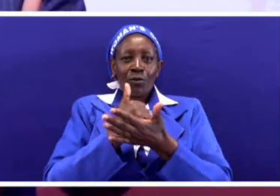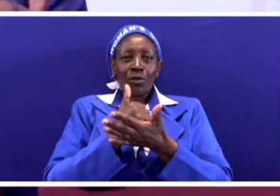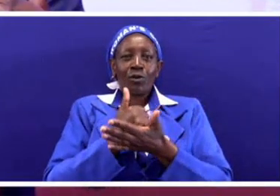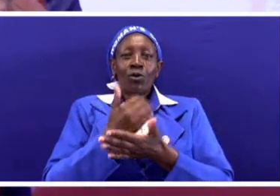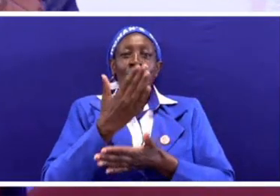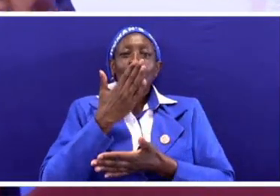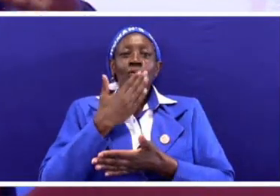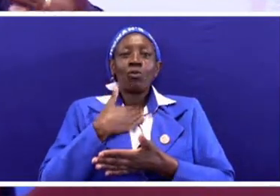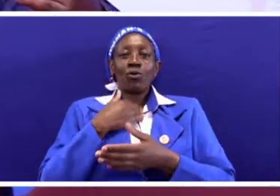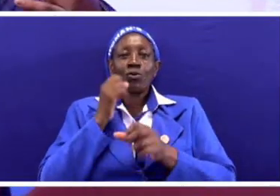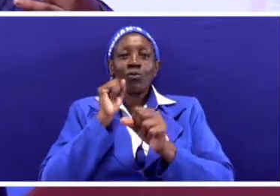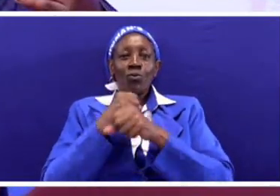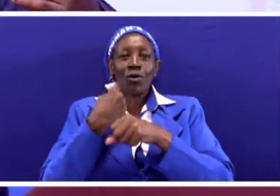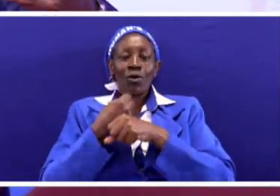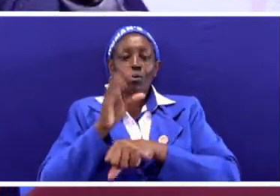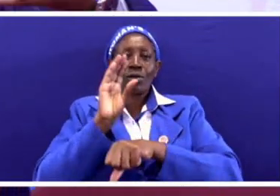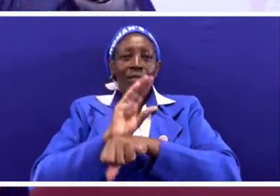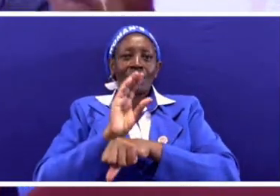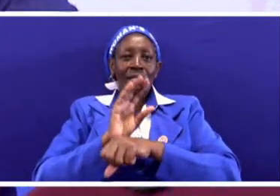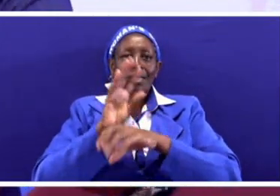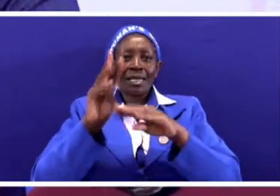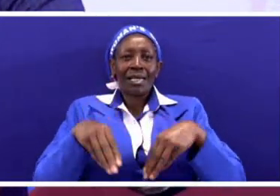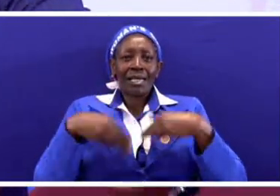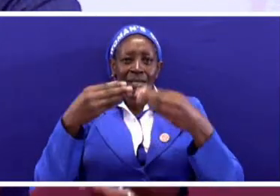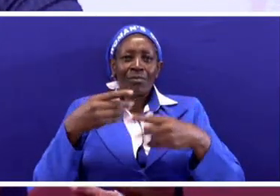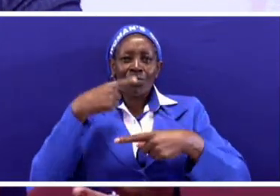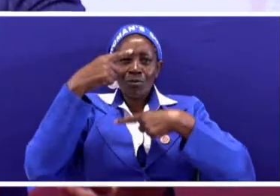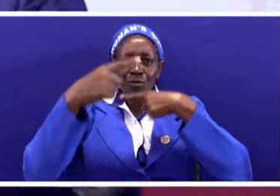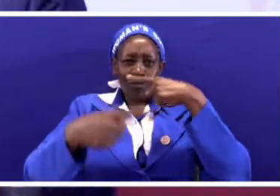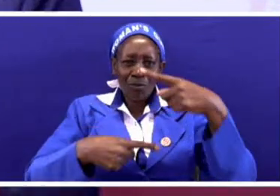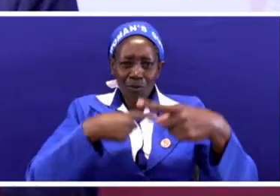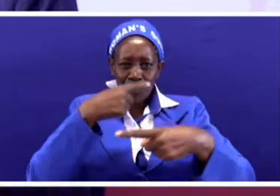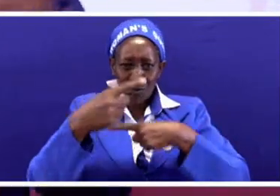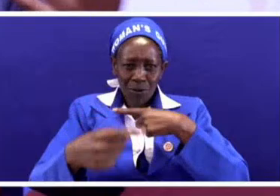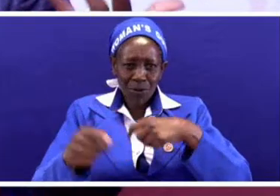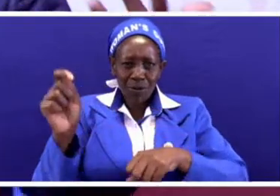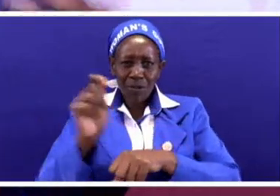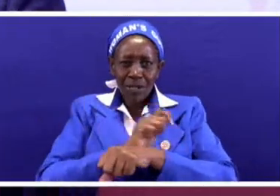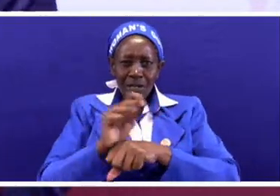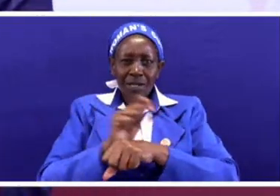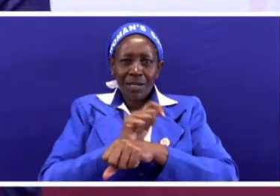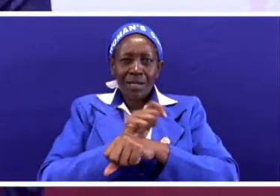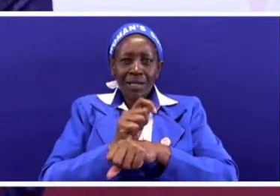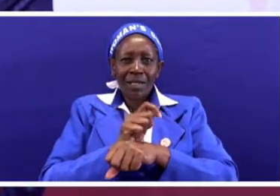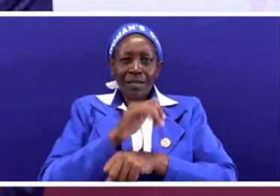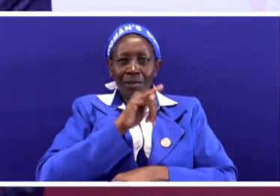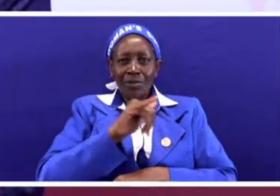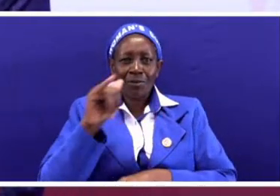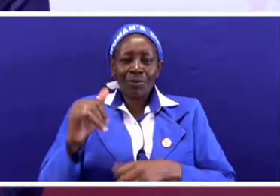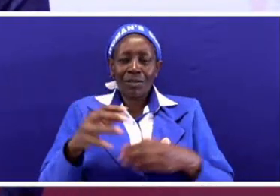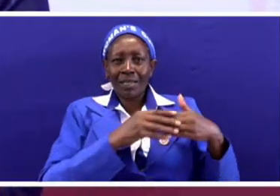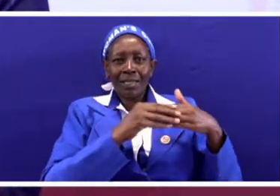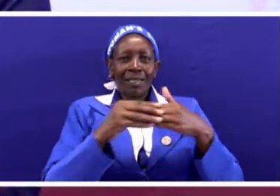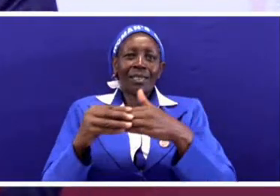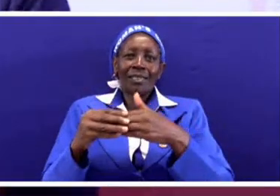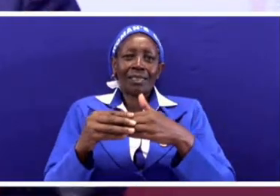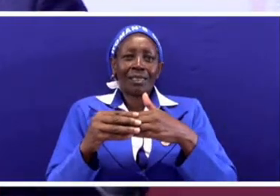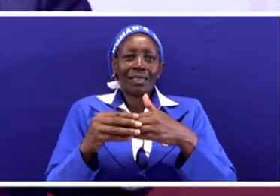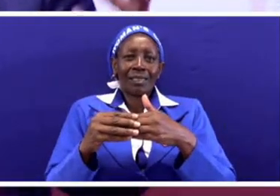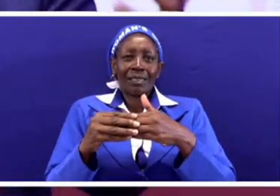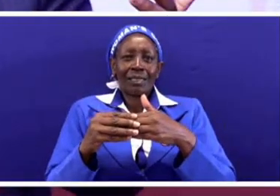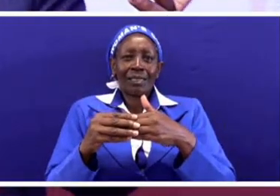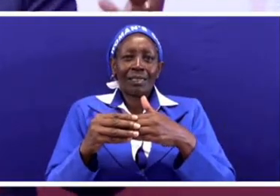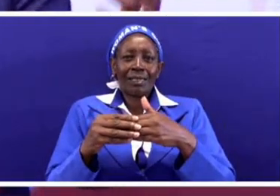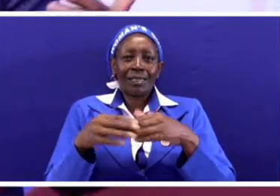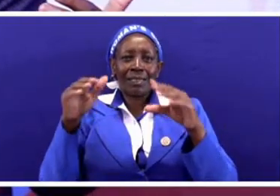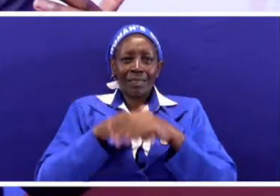see how do we offer continuous training for you, church leaders who are at the forefront of ministry. In the professional world, they